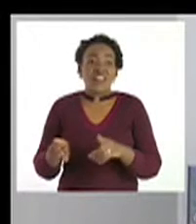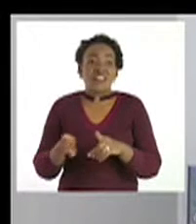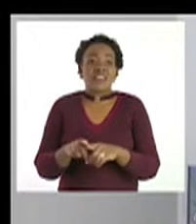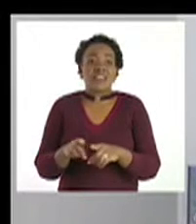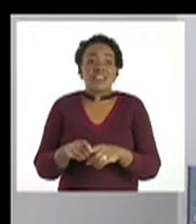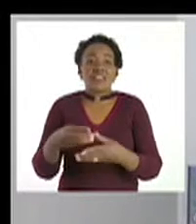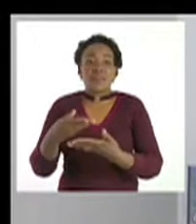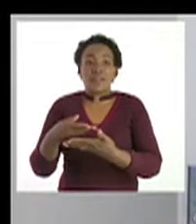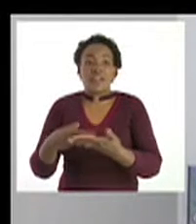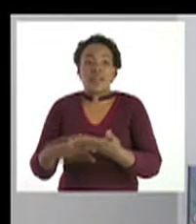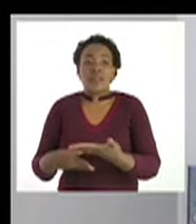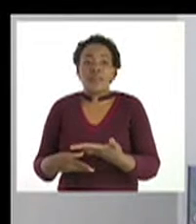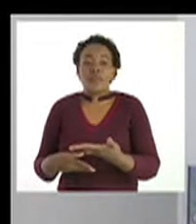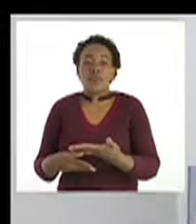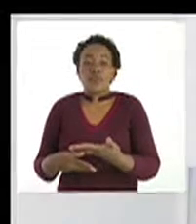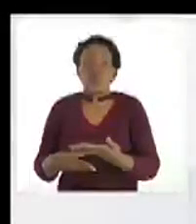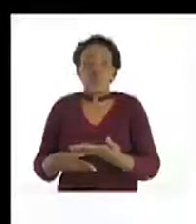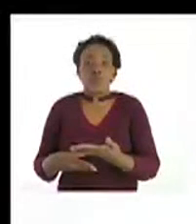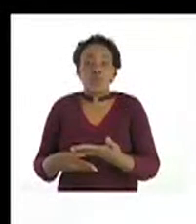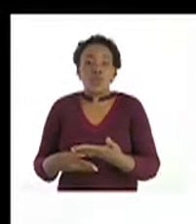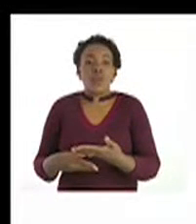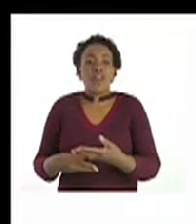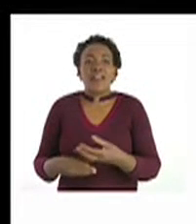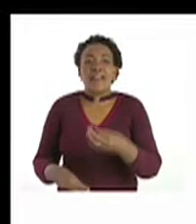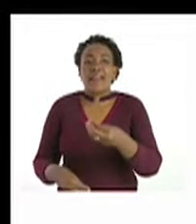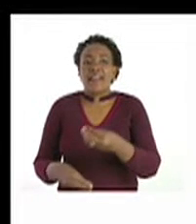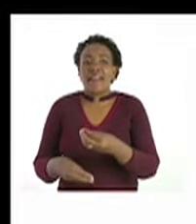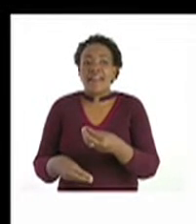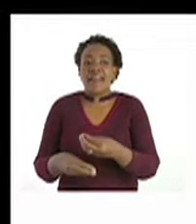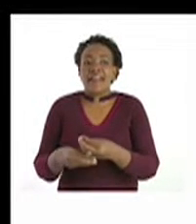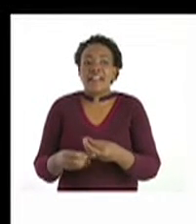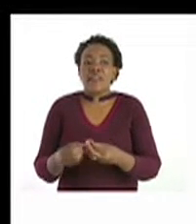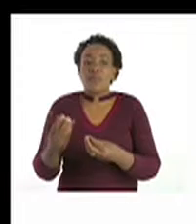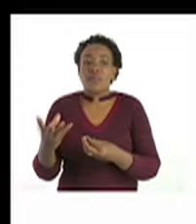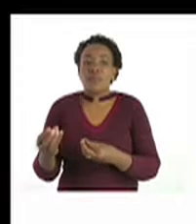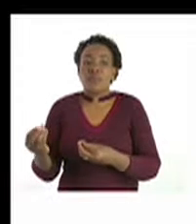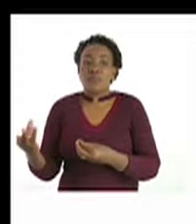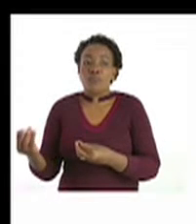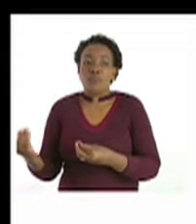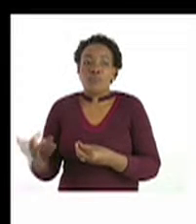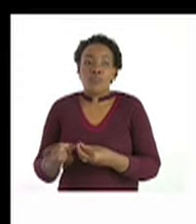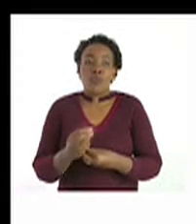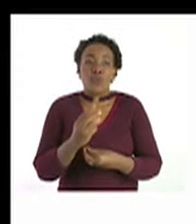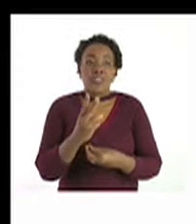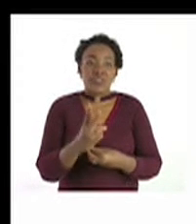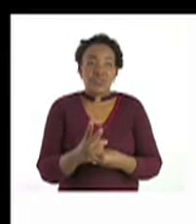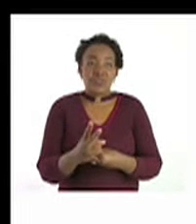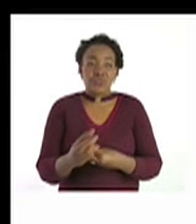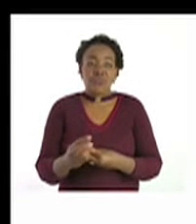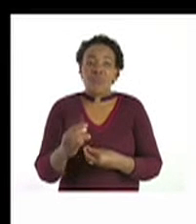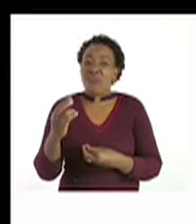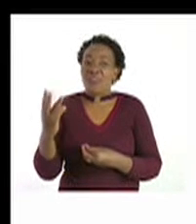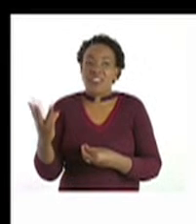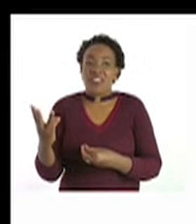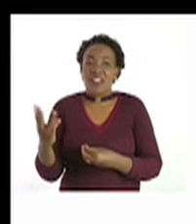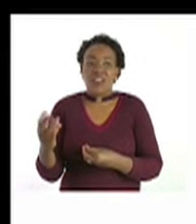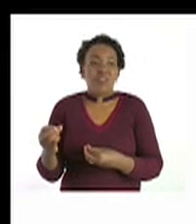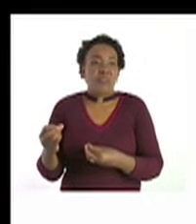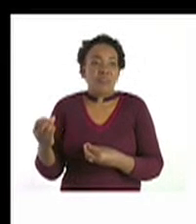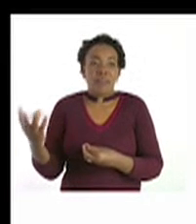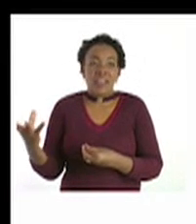booklet, making more than one. So there will be 2, they can be 3,